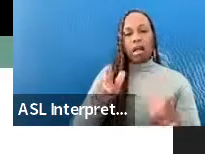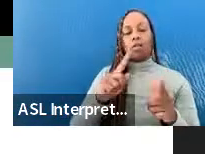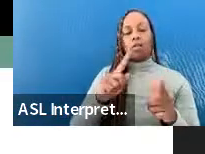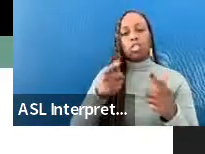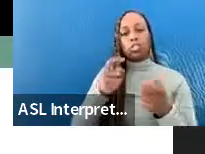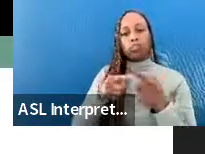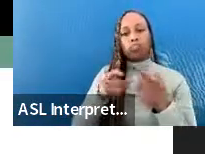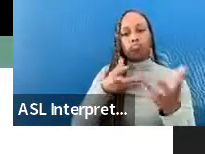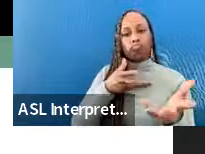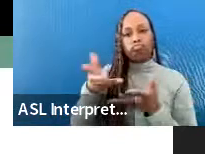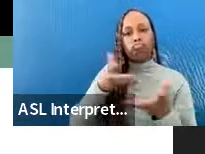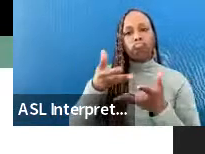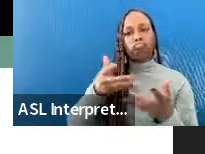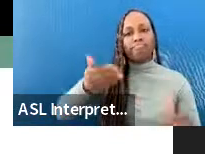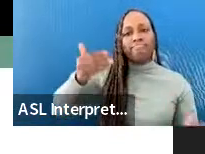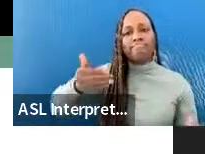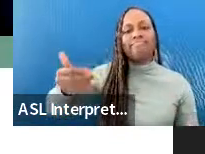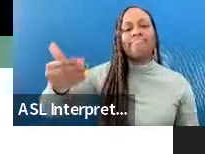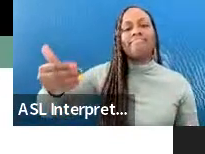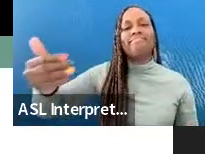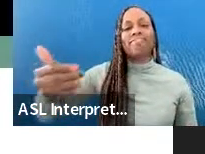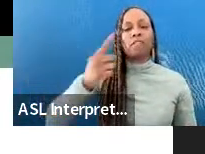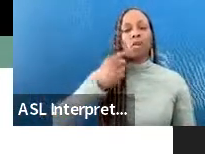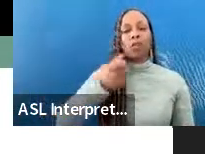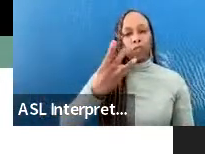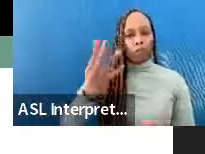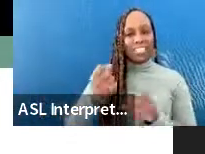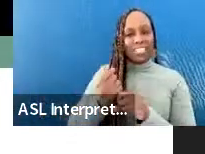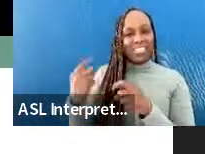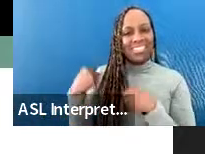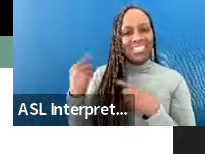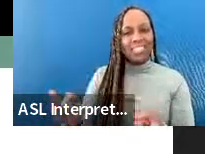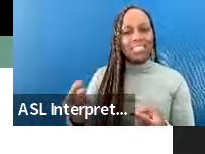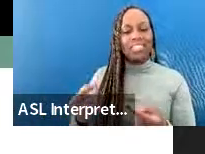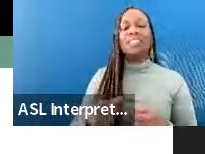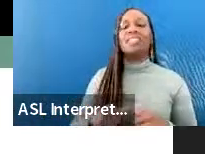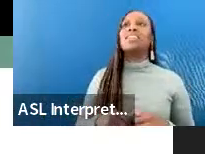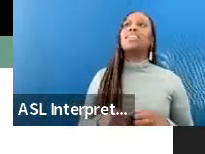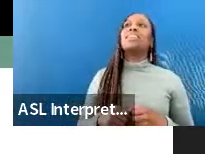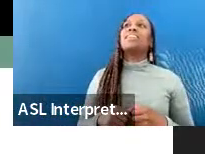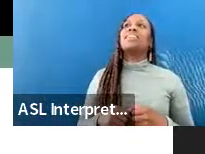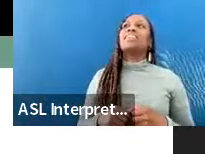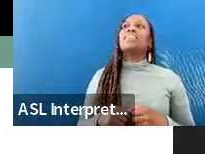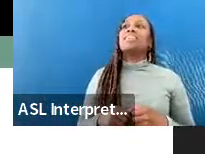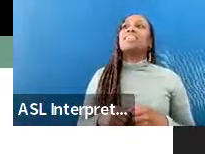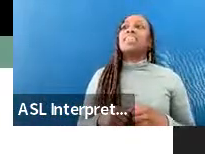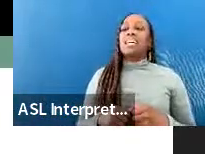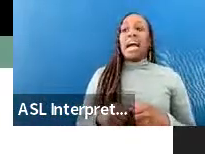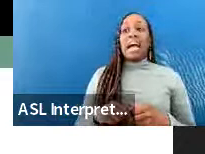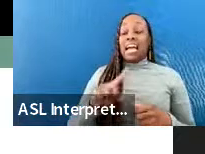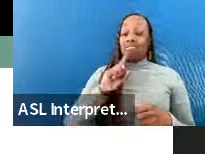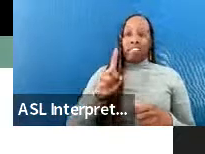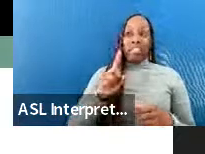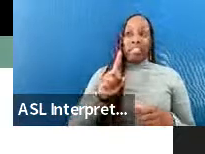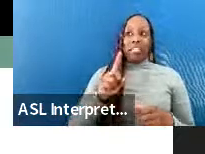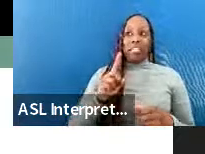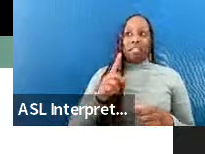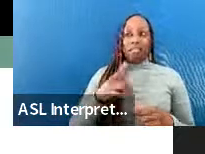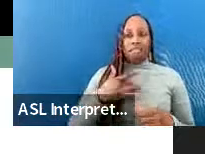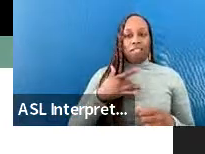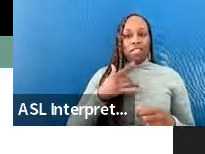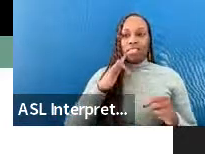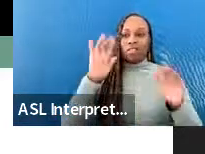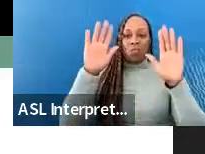an ongoing basis for a couple of years is, to my mind, a really wonderful thing. And I just